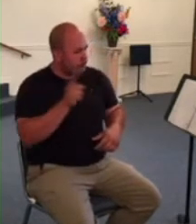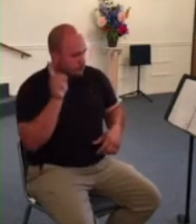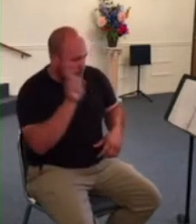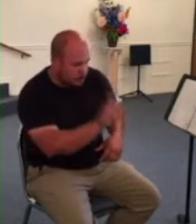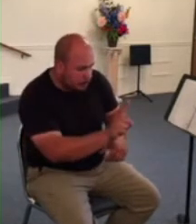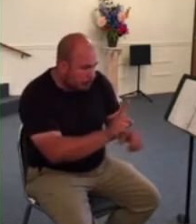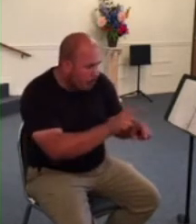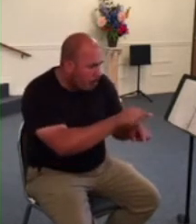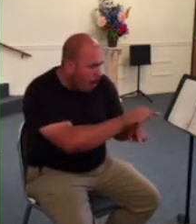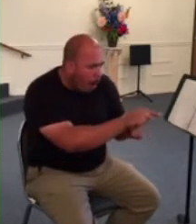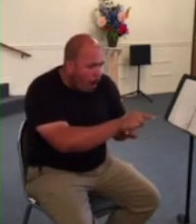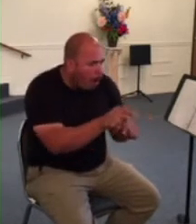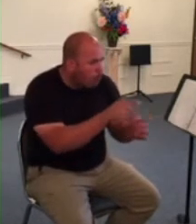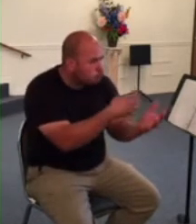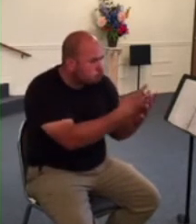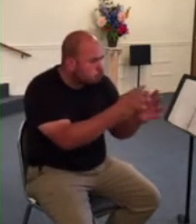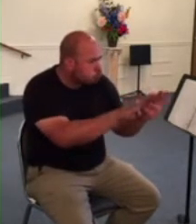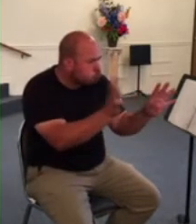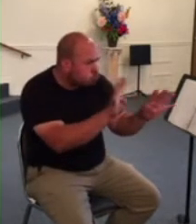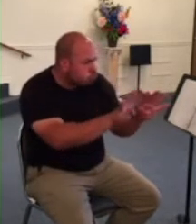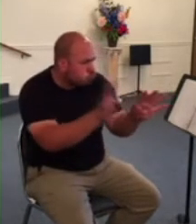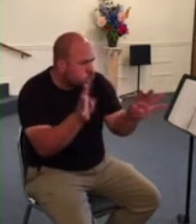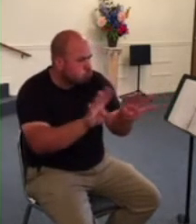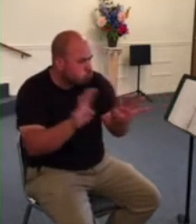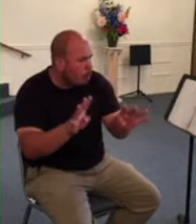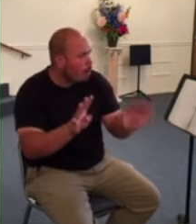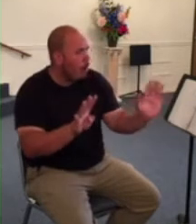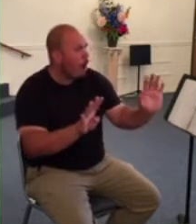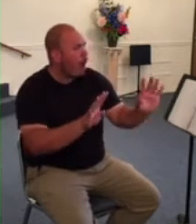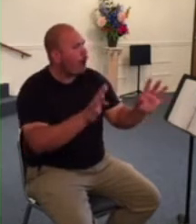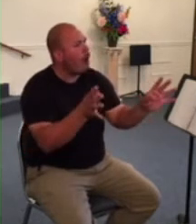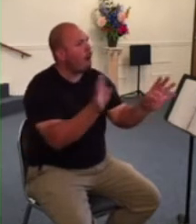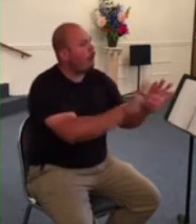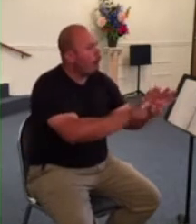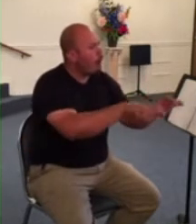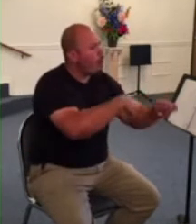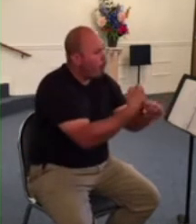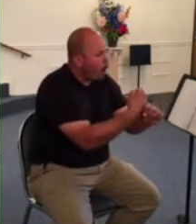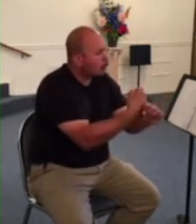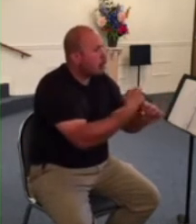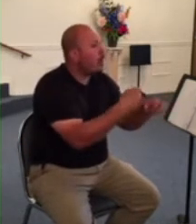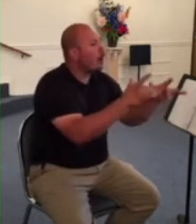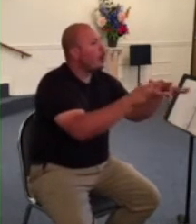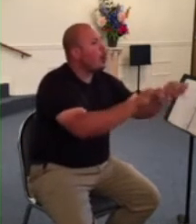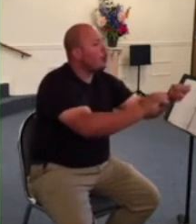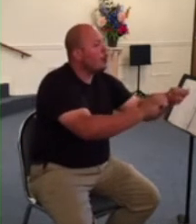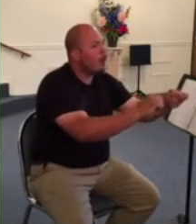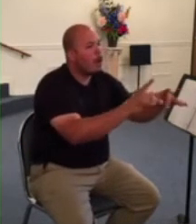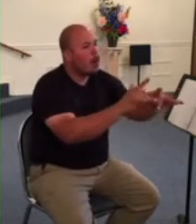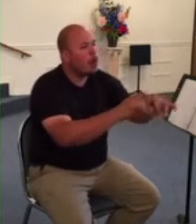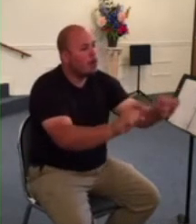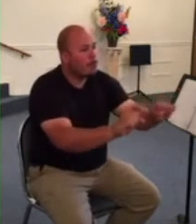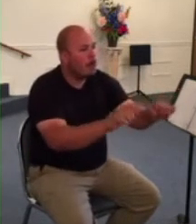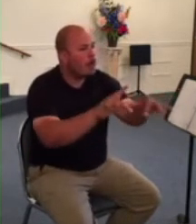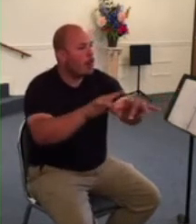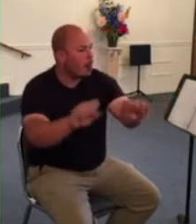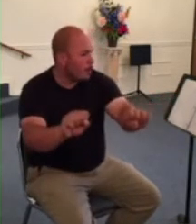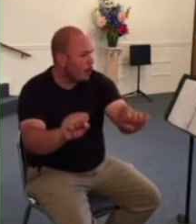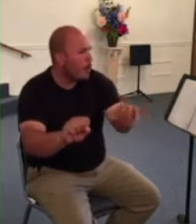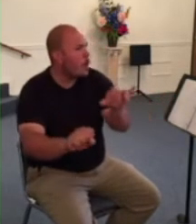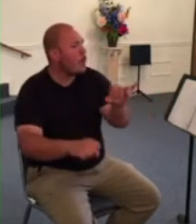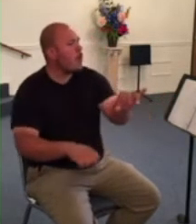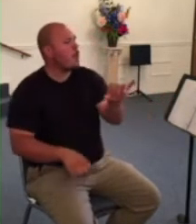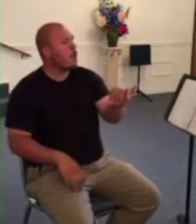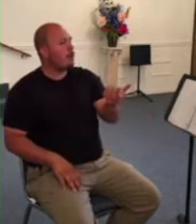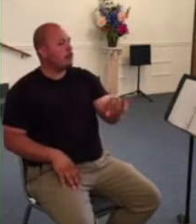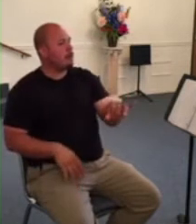reported we found the jail securely locked with the guards standing at the doors but when we opened them we found no one inside on hearing